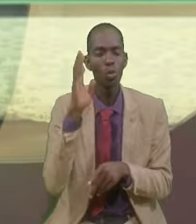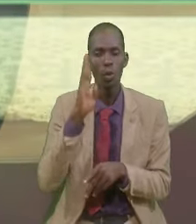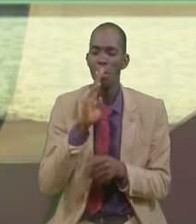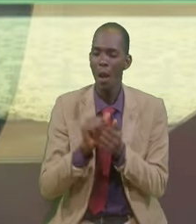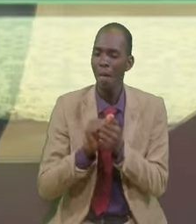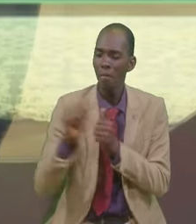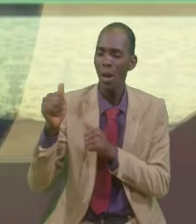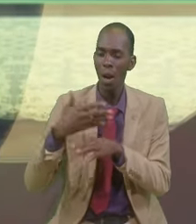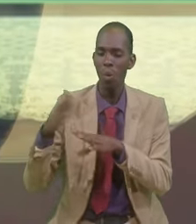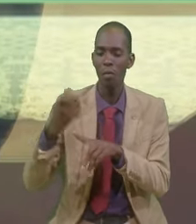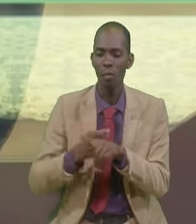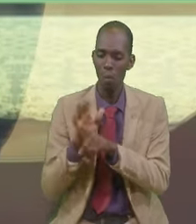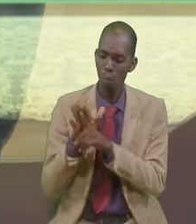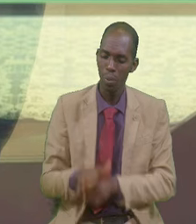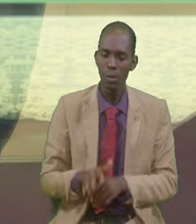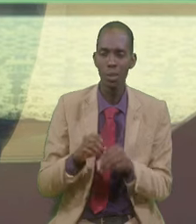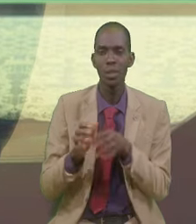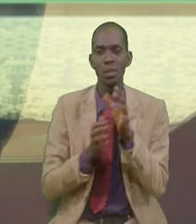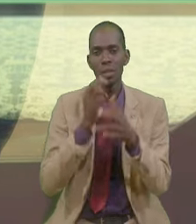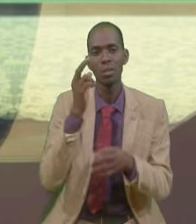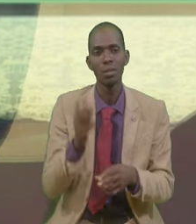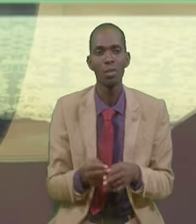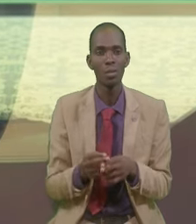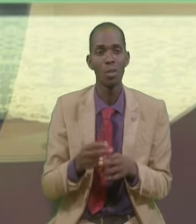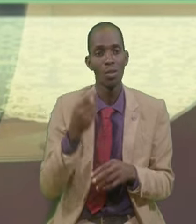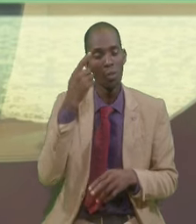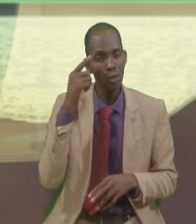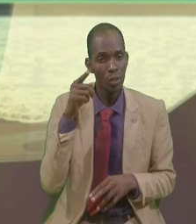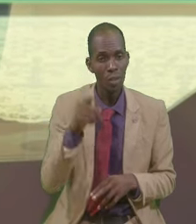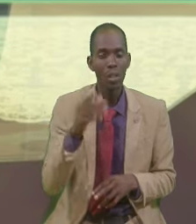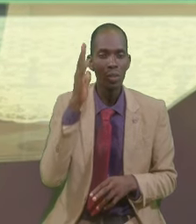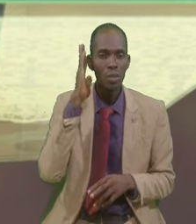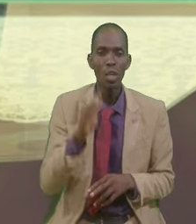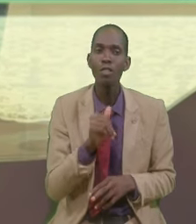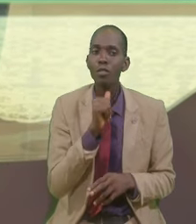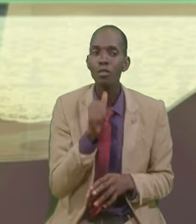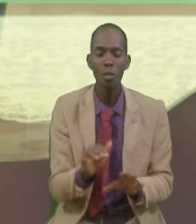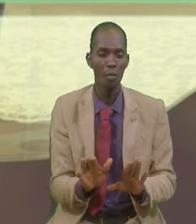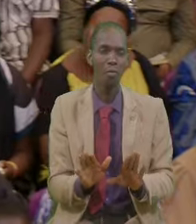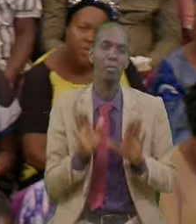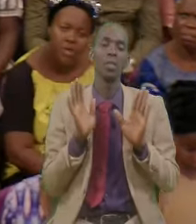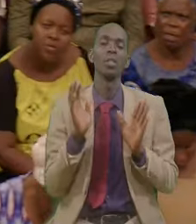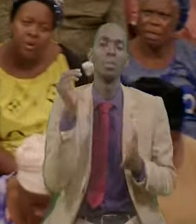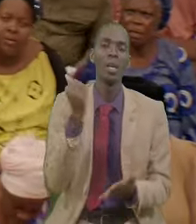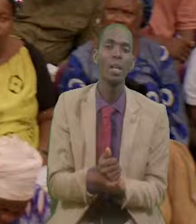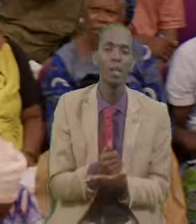in Jesus' name. Thou shalt not fear.